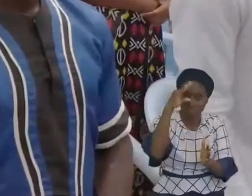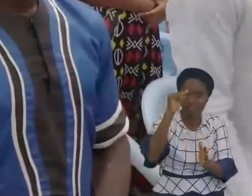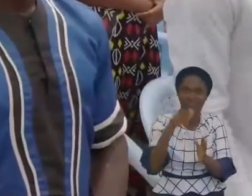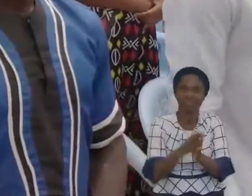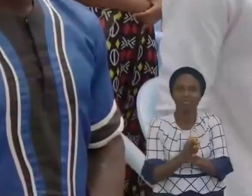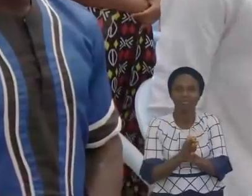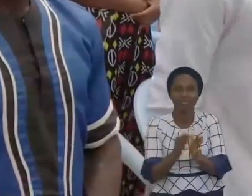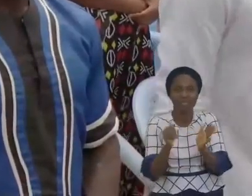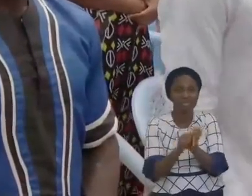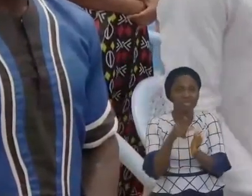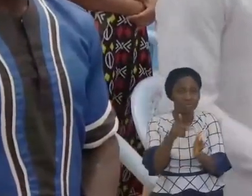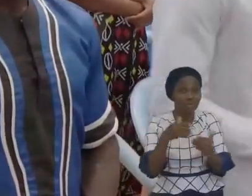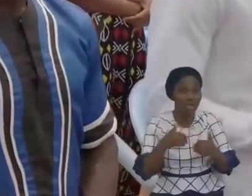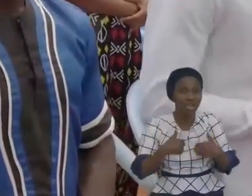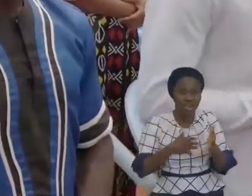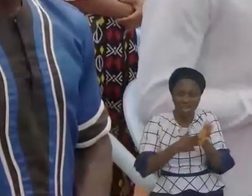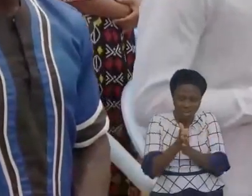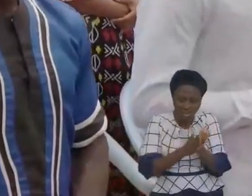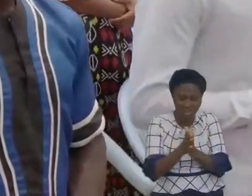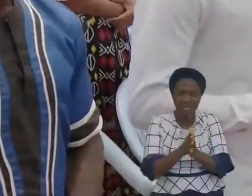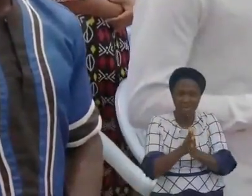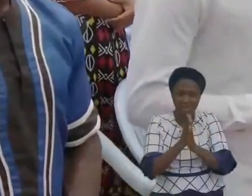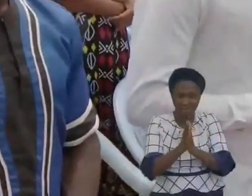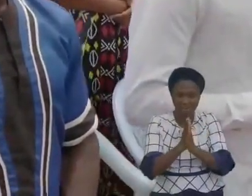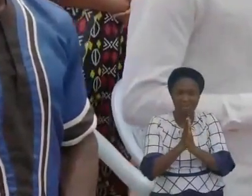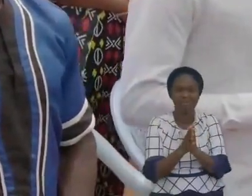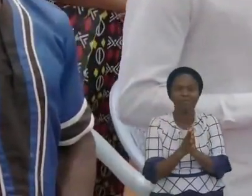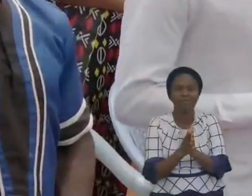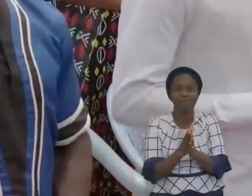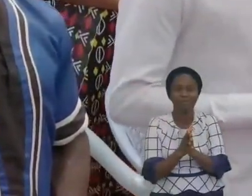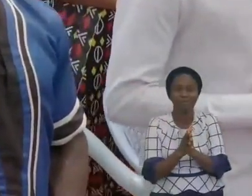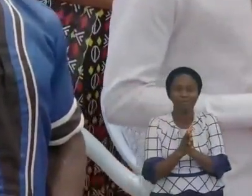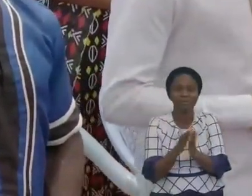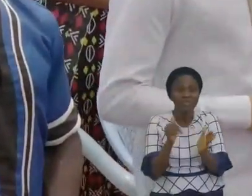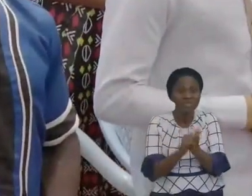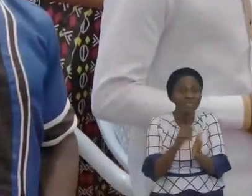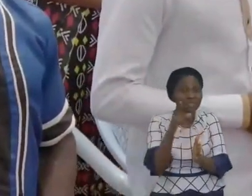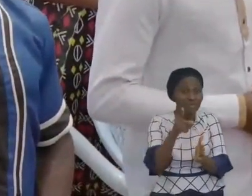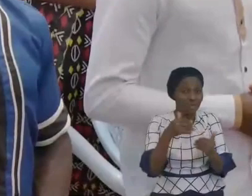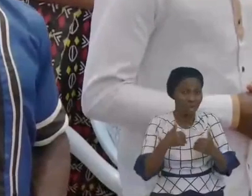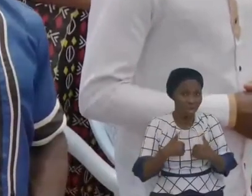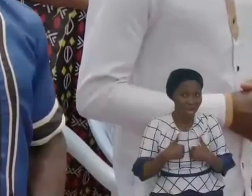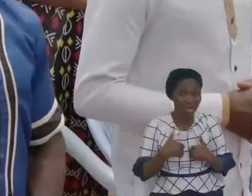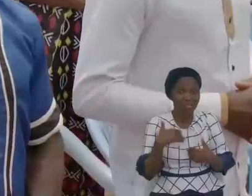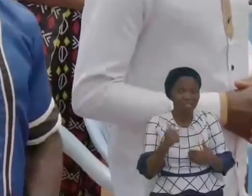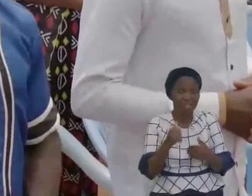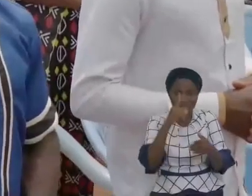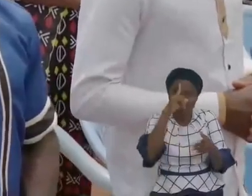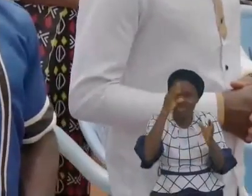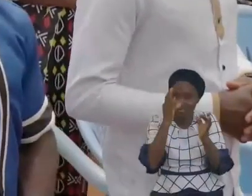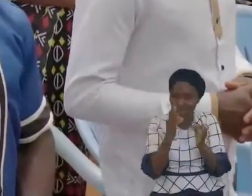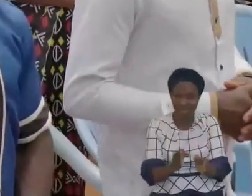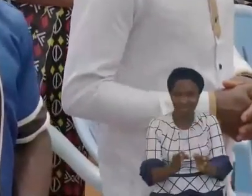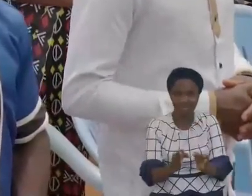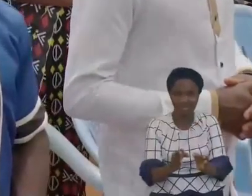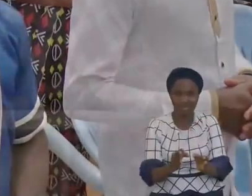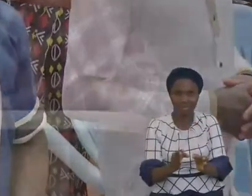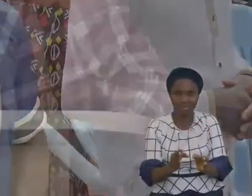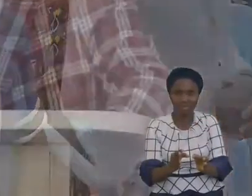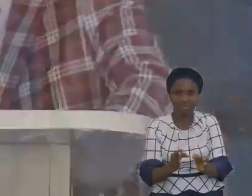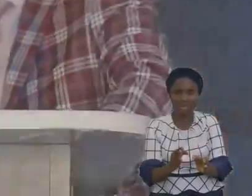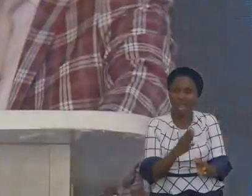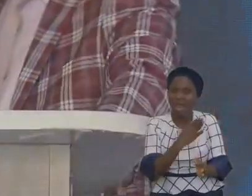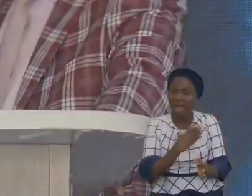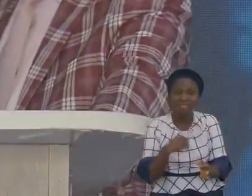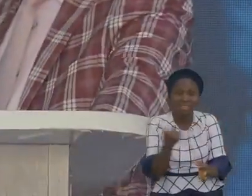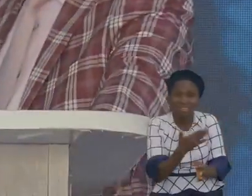You have the decision. And anything that will take you down rather